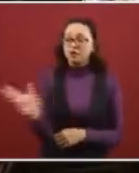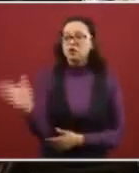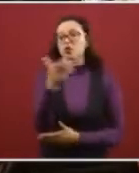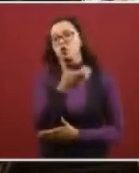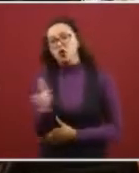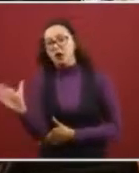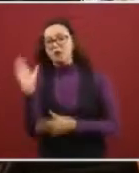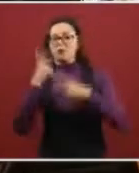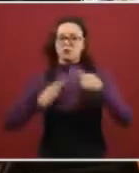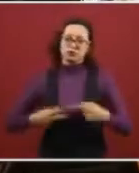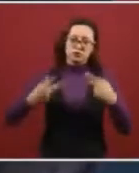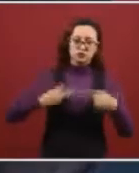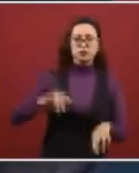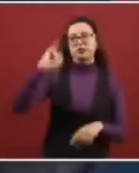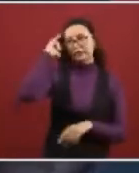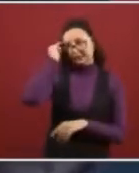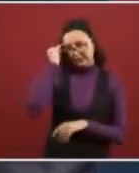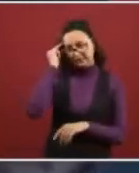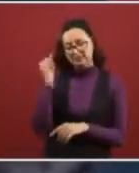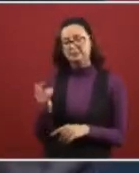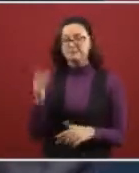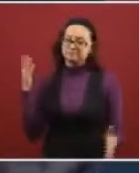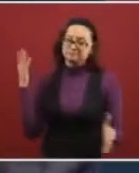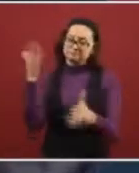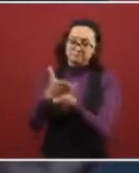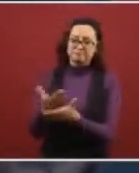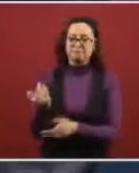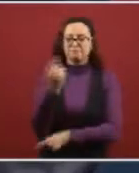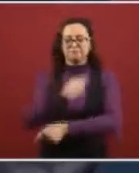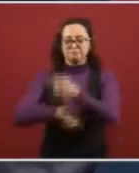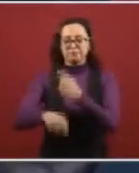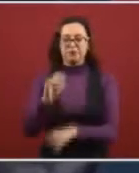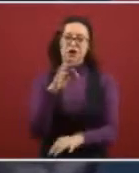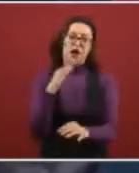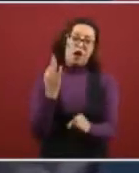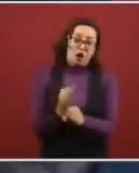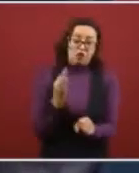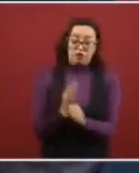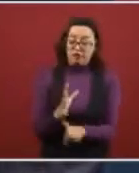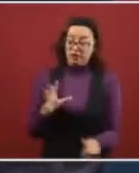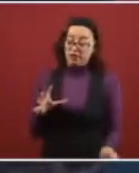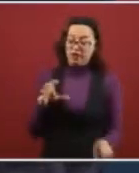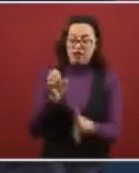So the producers and the indigent will be getting their fertilizer.